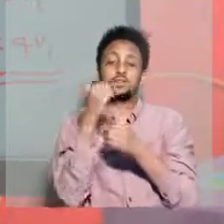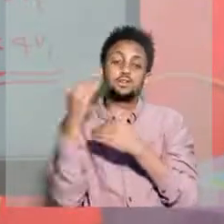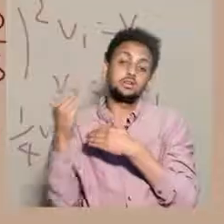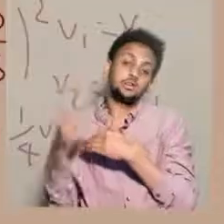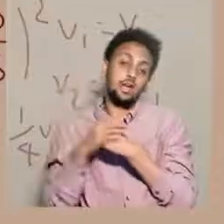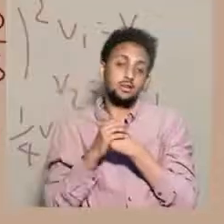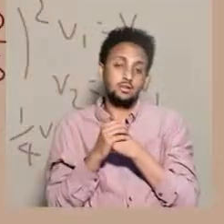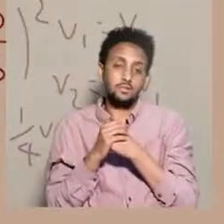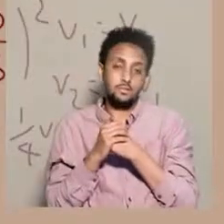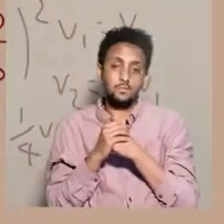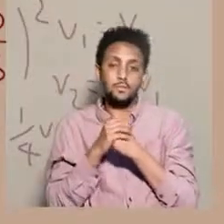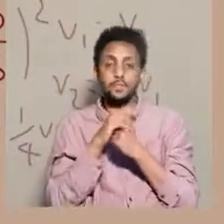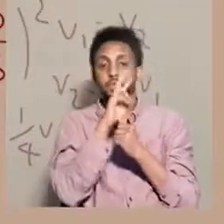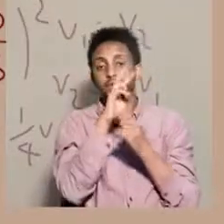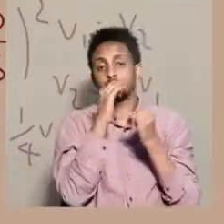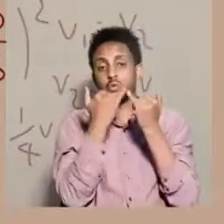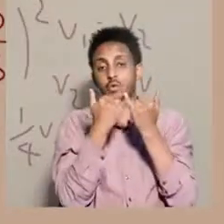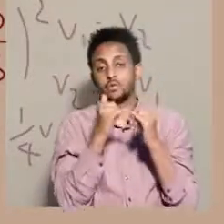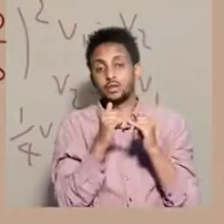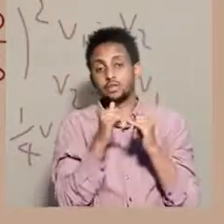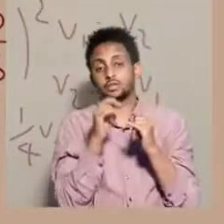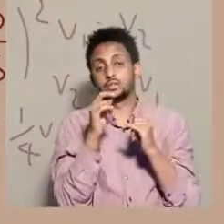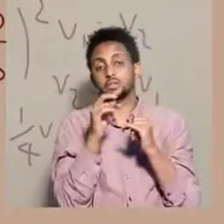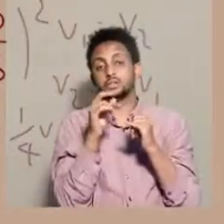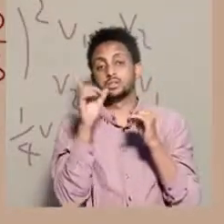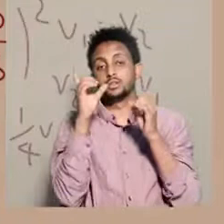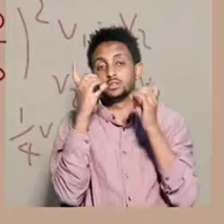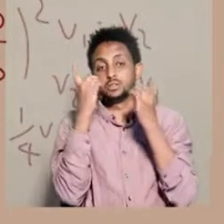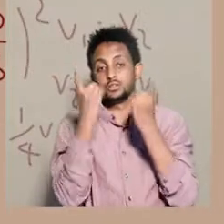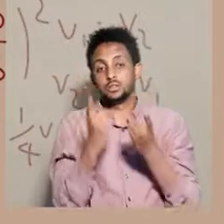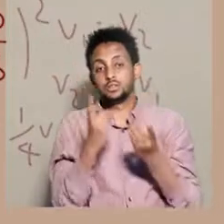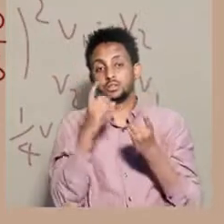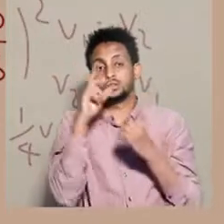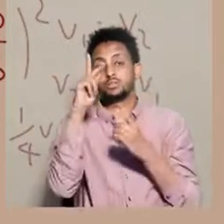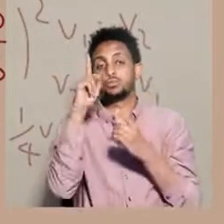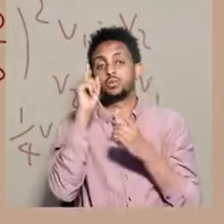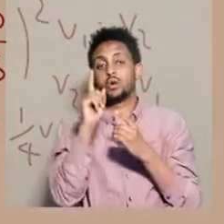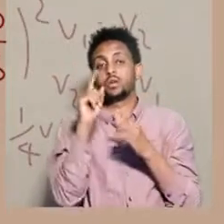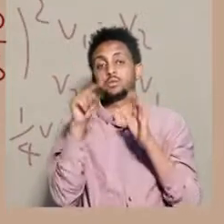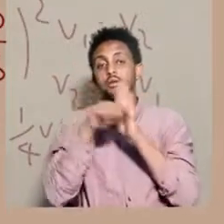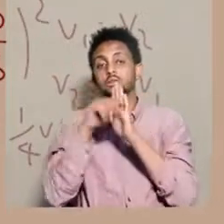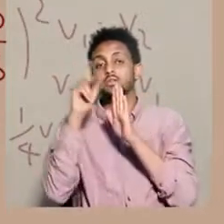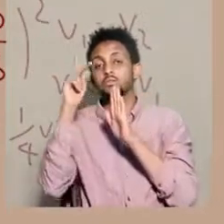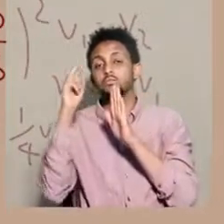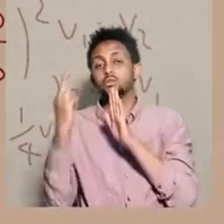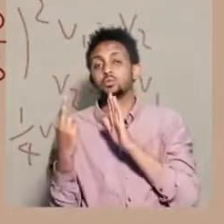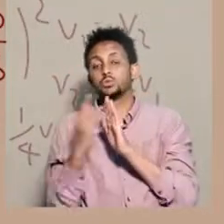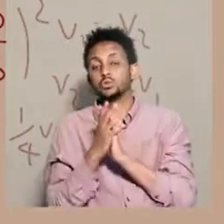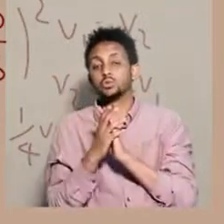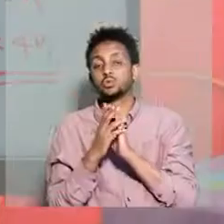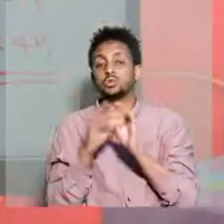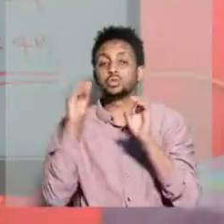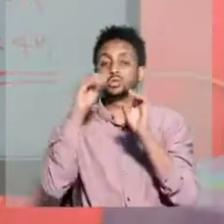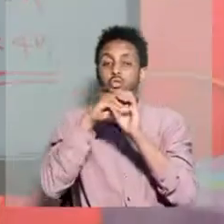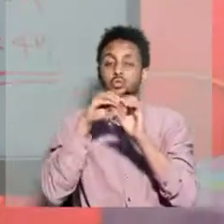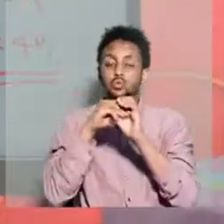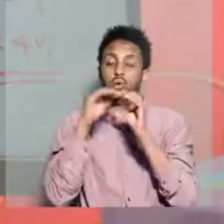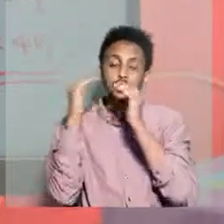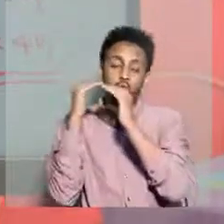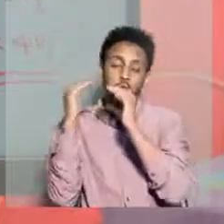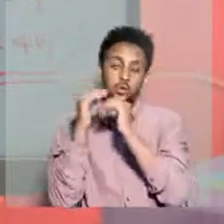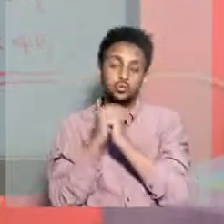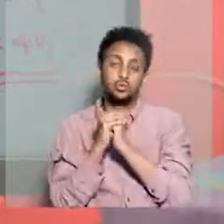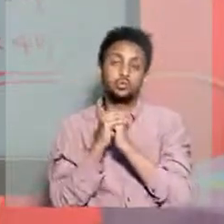side. 2 over rho P1 minus P2 into or equals